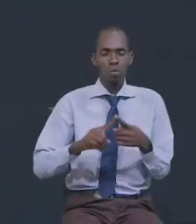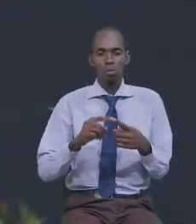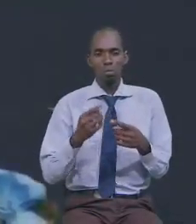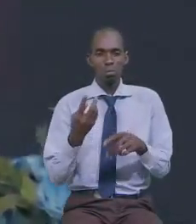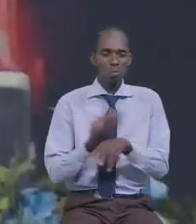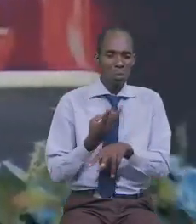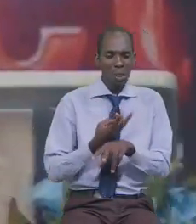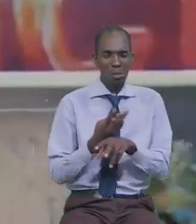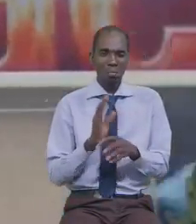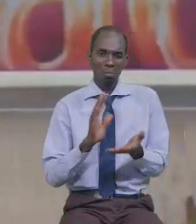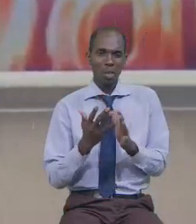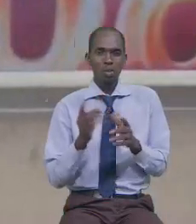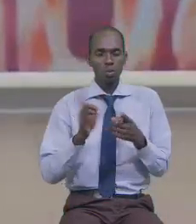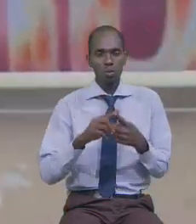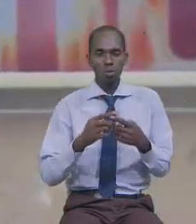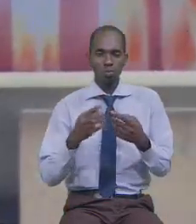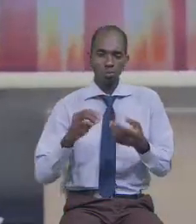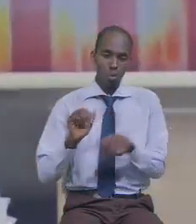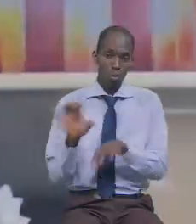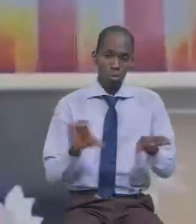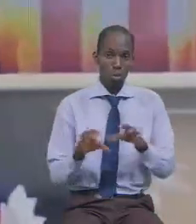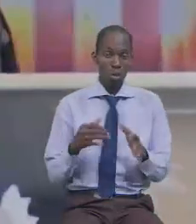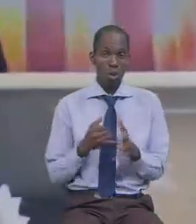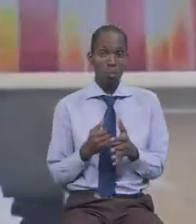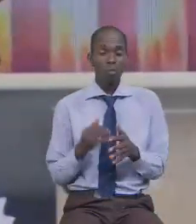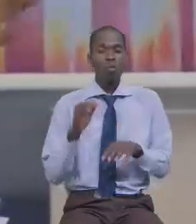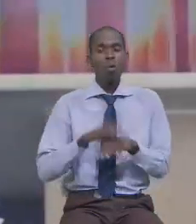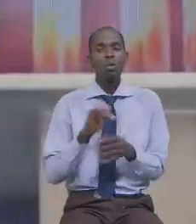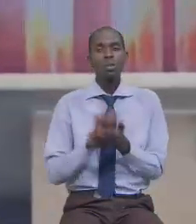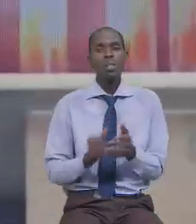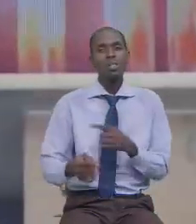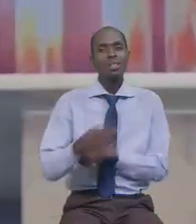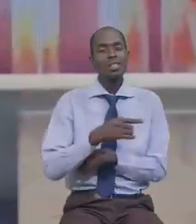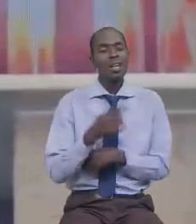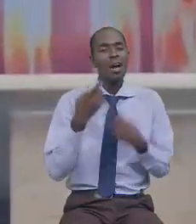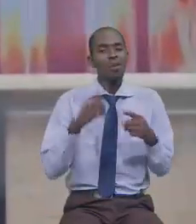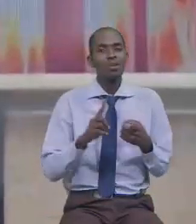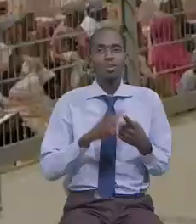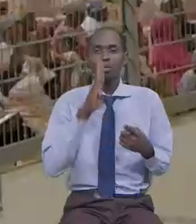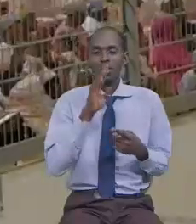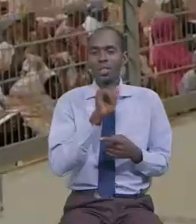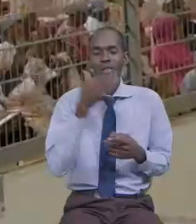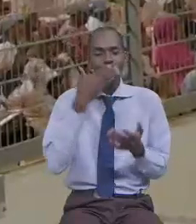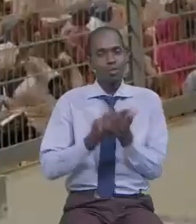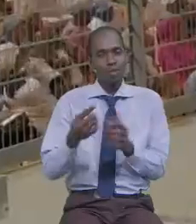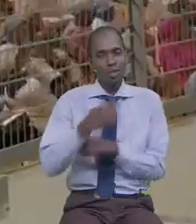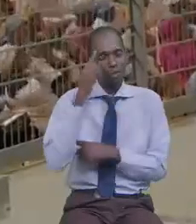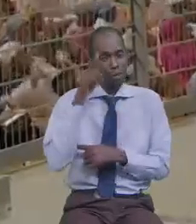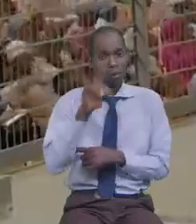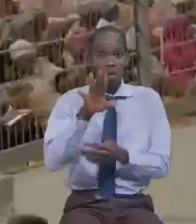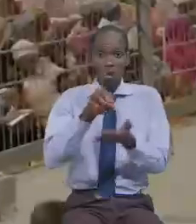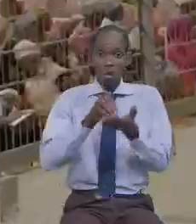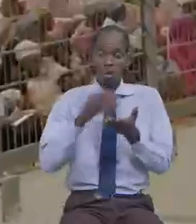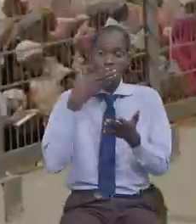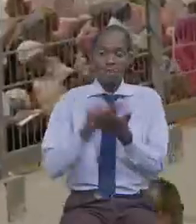1, 2, 3, 4, 5, 6. And that day, just was a good day for me. Your good day will come. I said, your